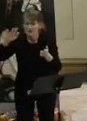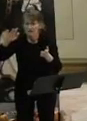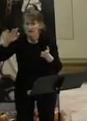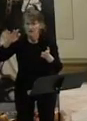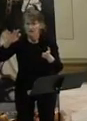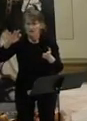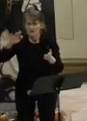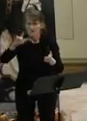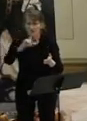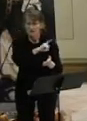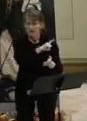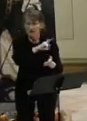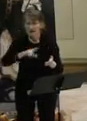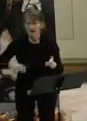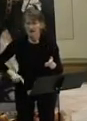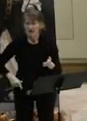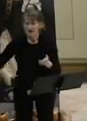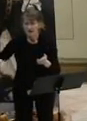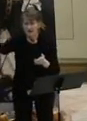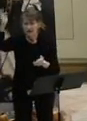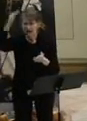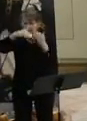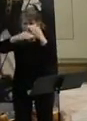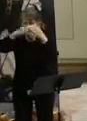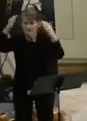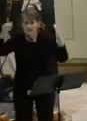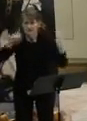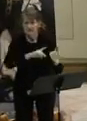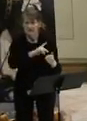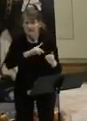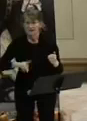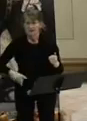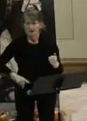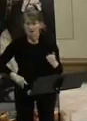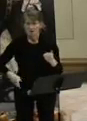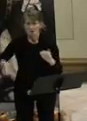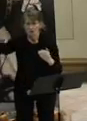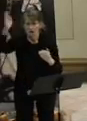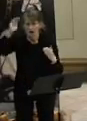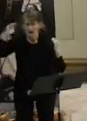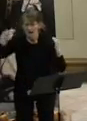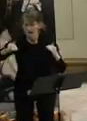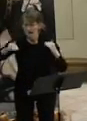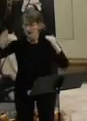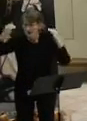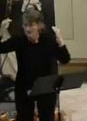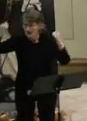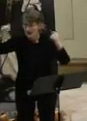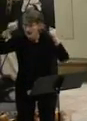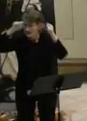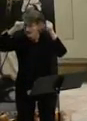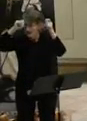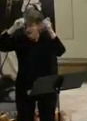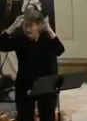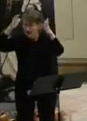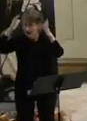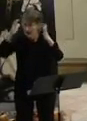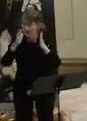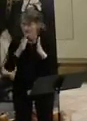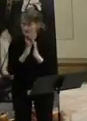glory. Lord God, heavenly King, O God